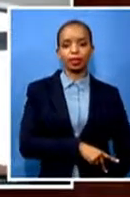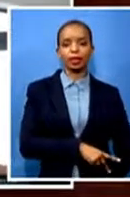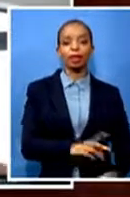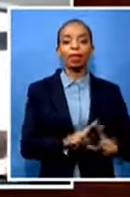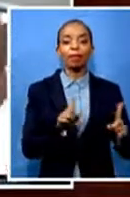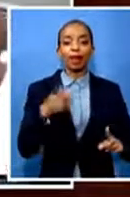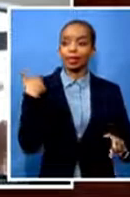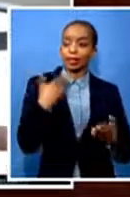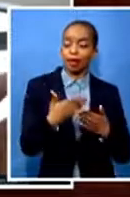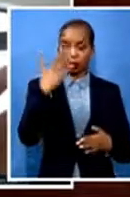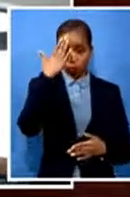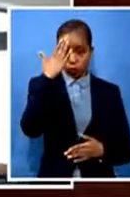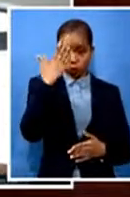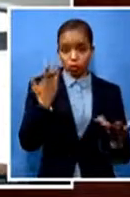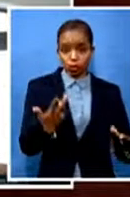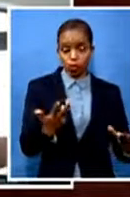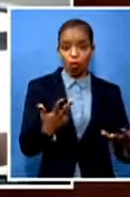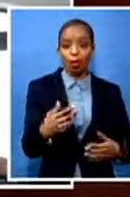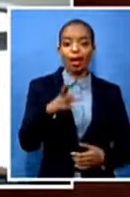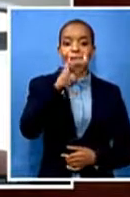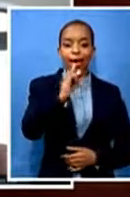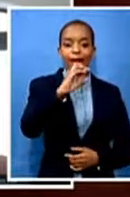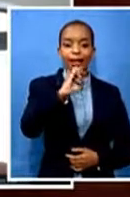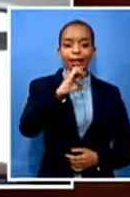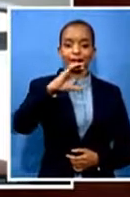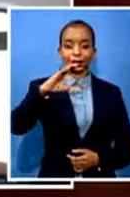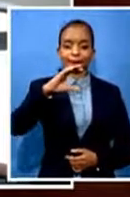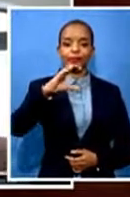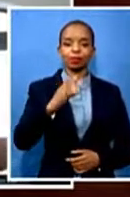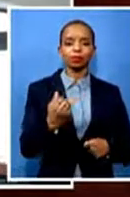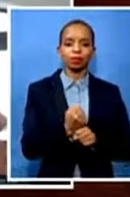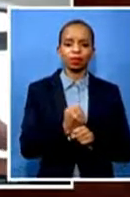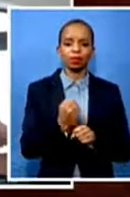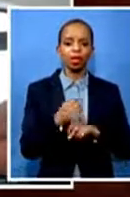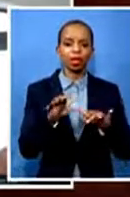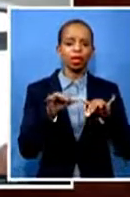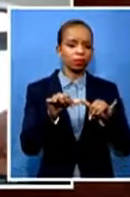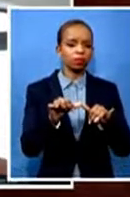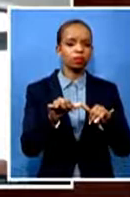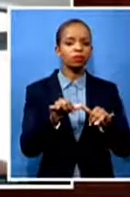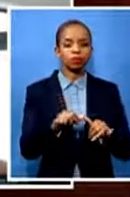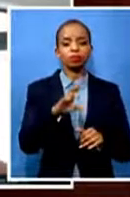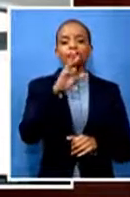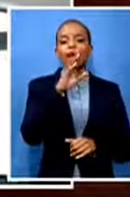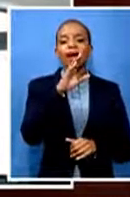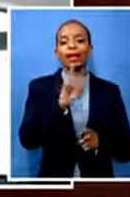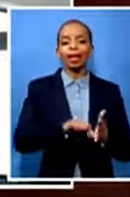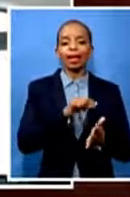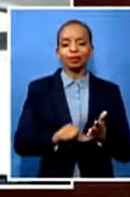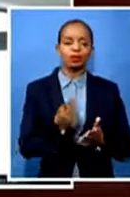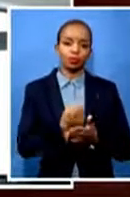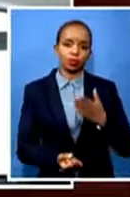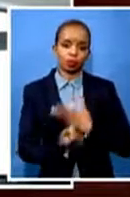if elections will take place within the constitutional framework and the terms that are given by